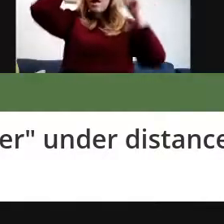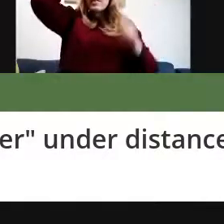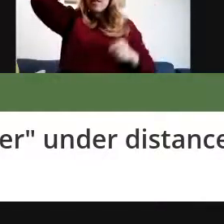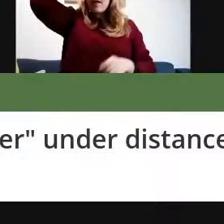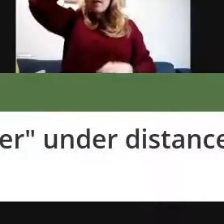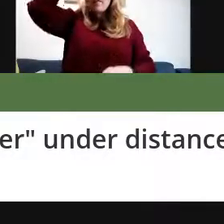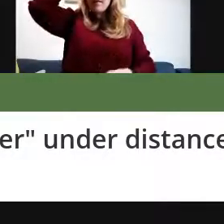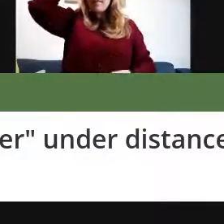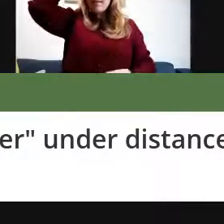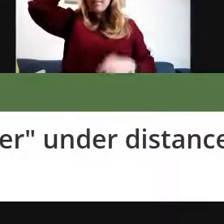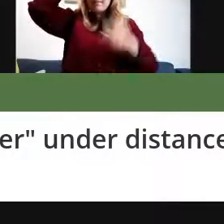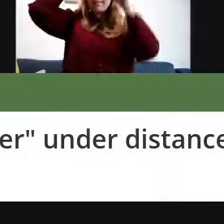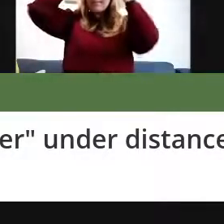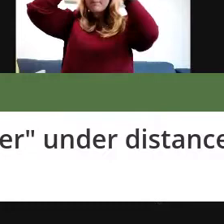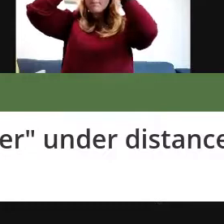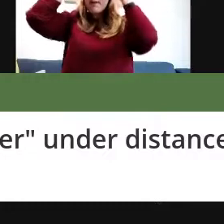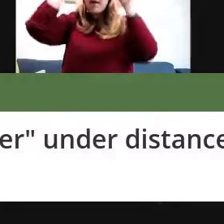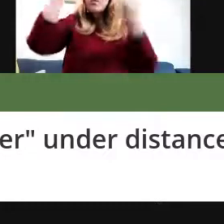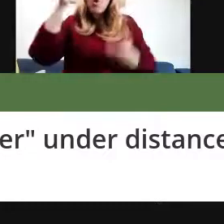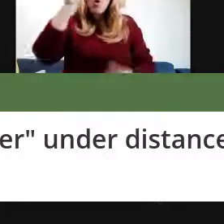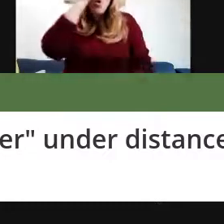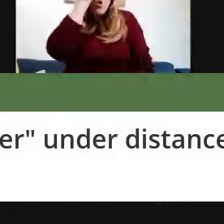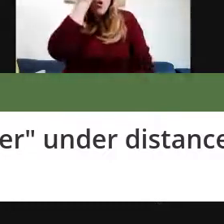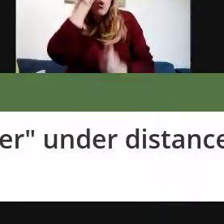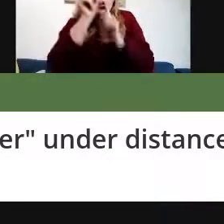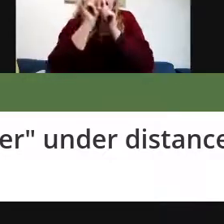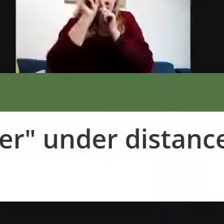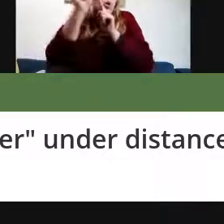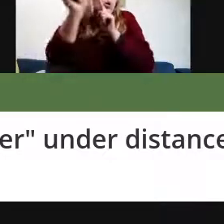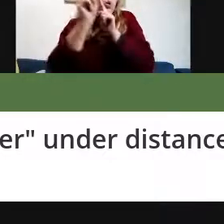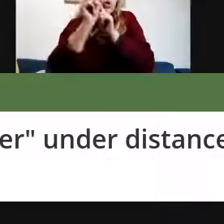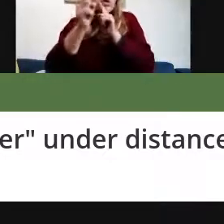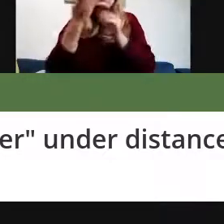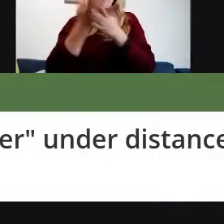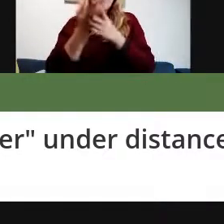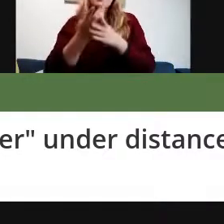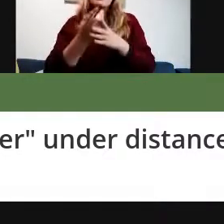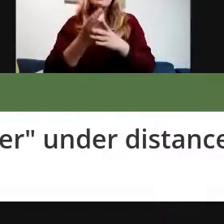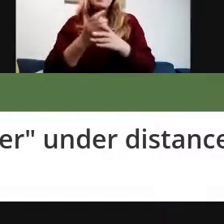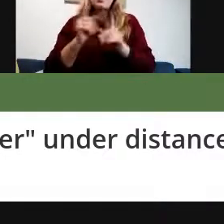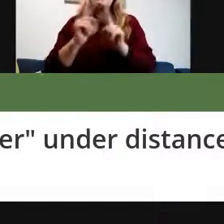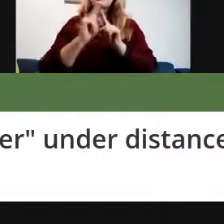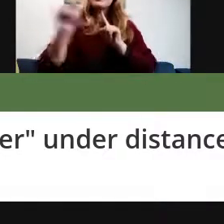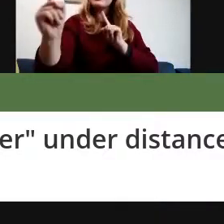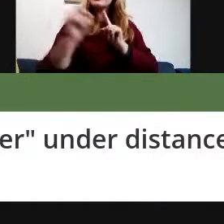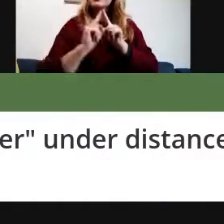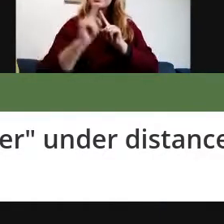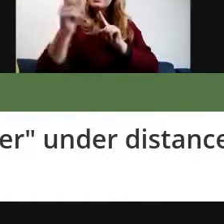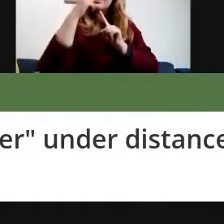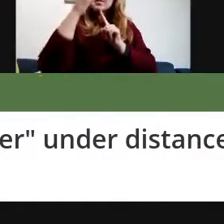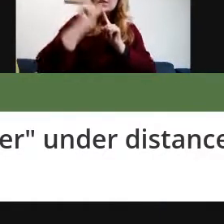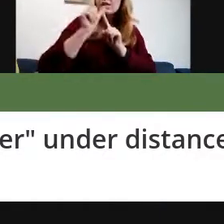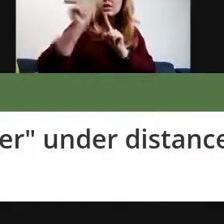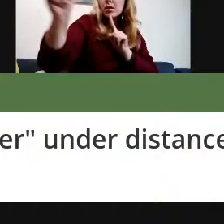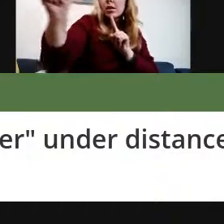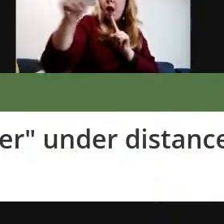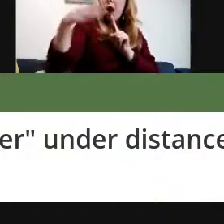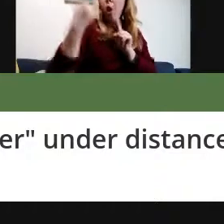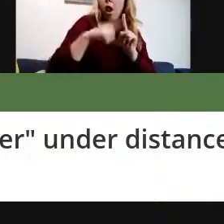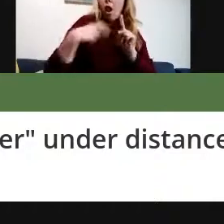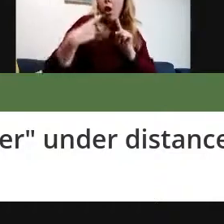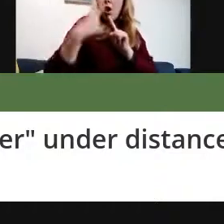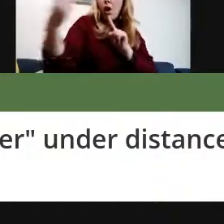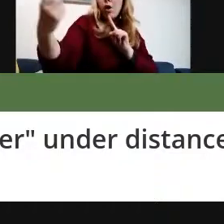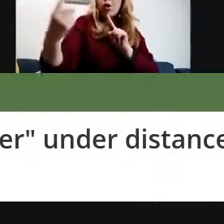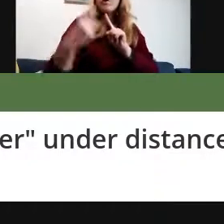you look through, those are all. That's why it's called just distance measuring devices. It's it's a name to